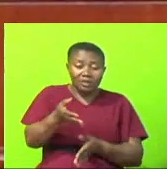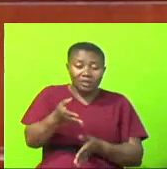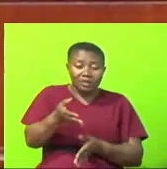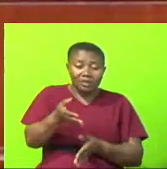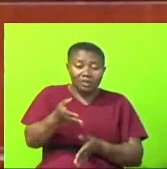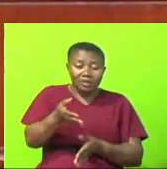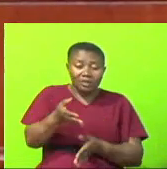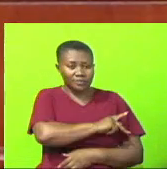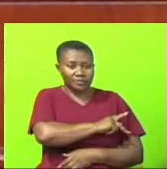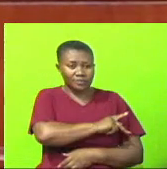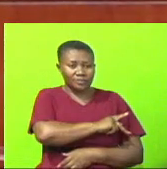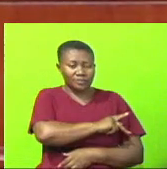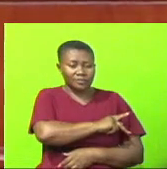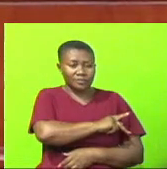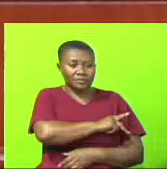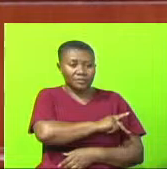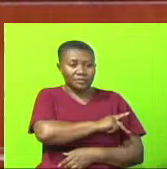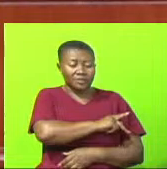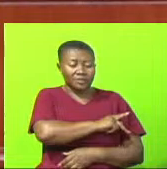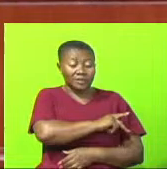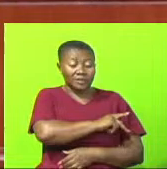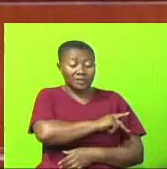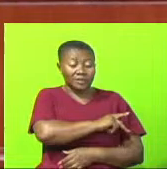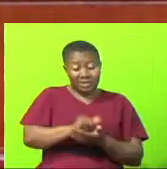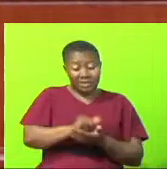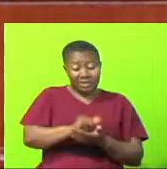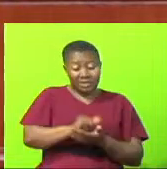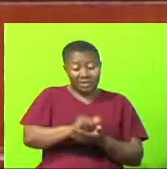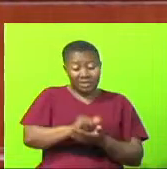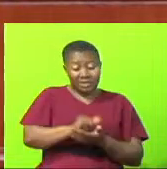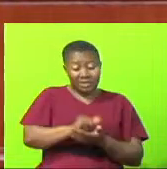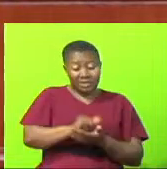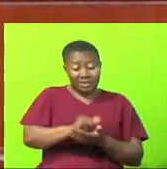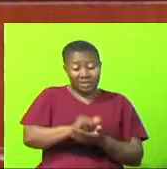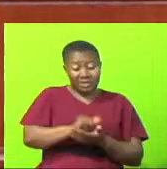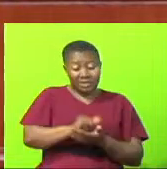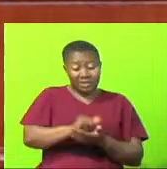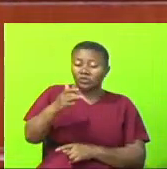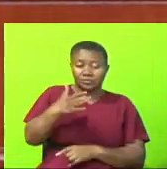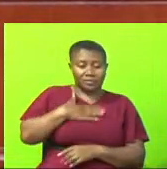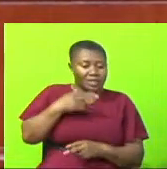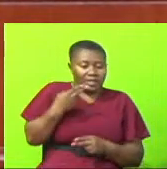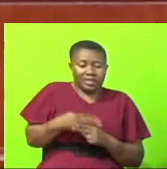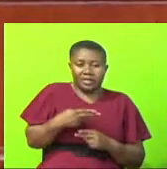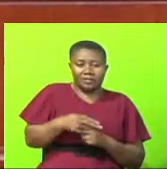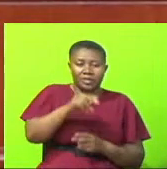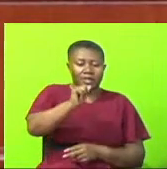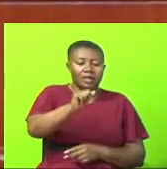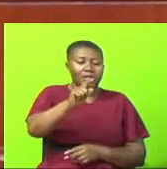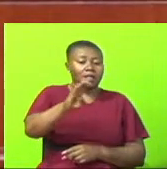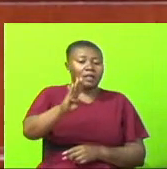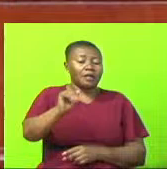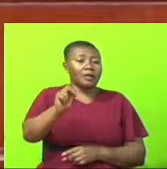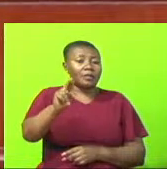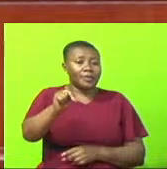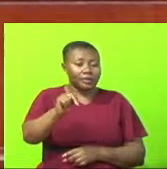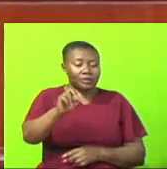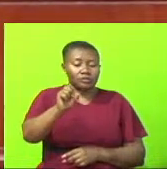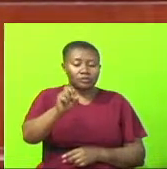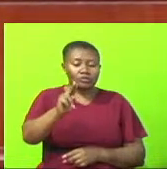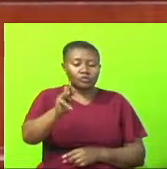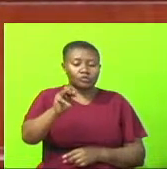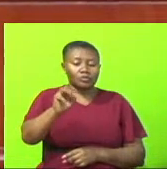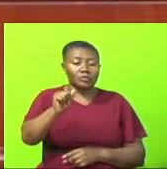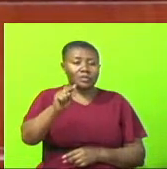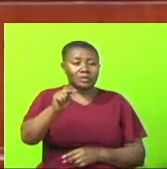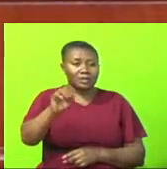office, not me in person. And so he's taking that to the